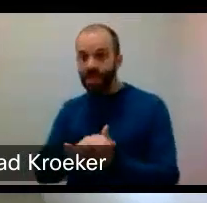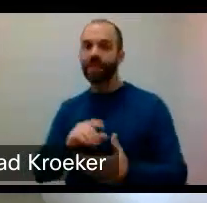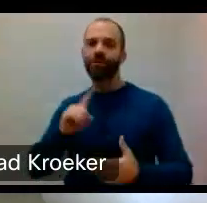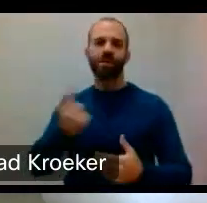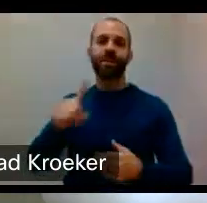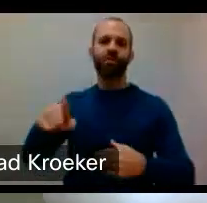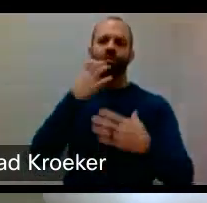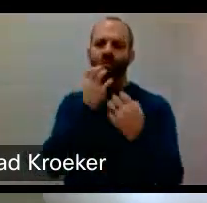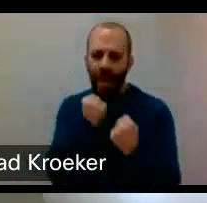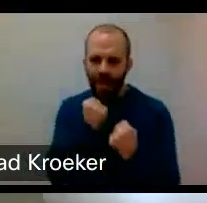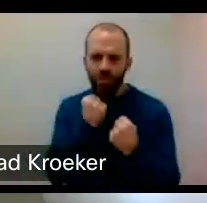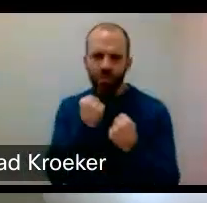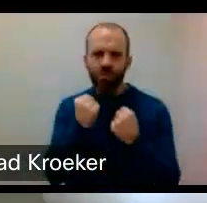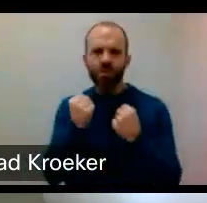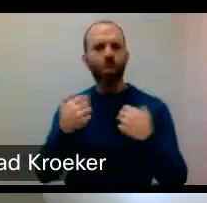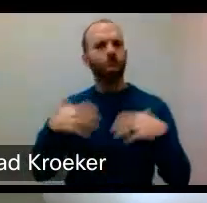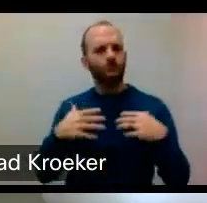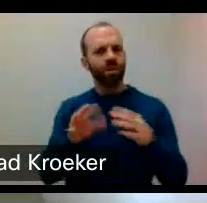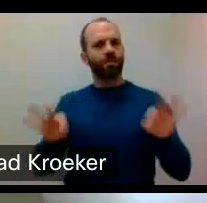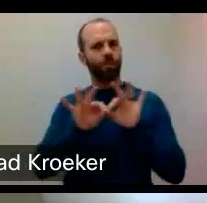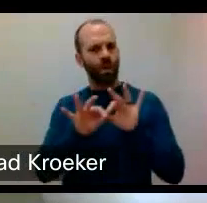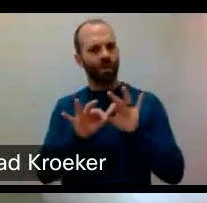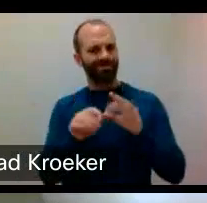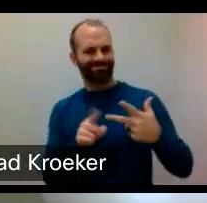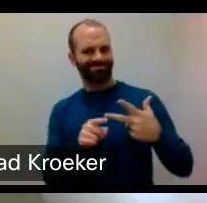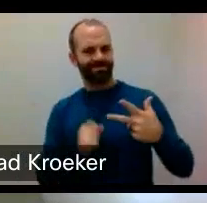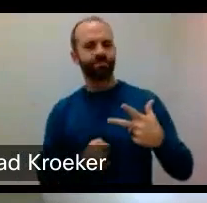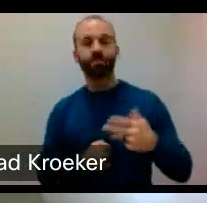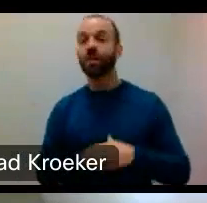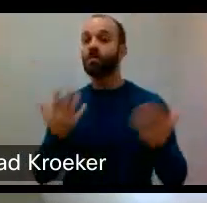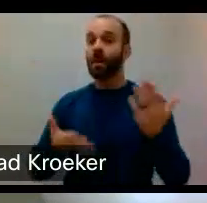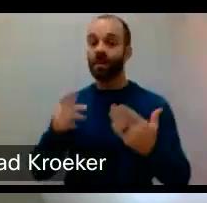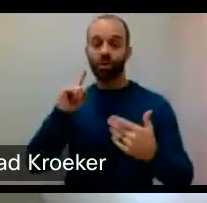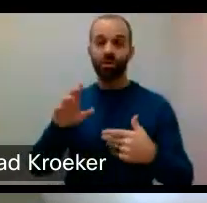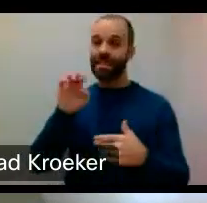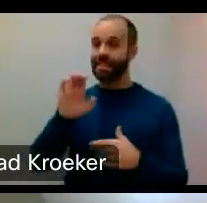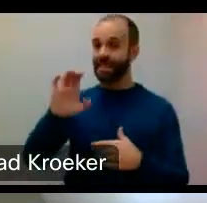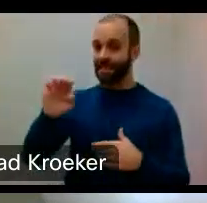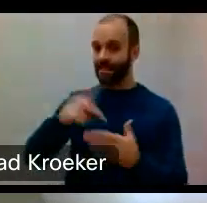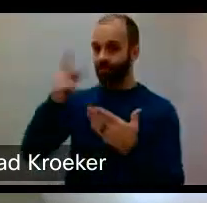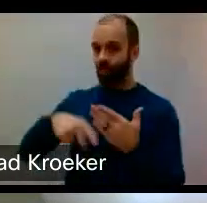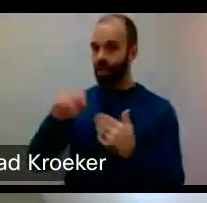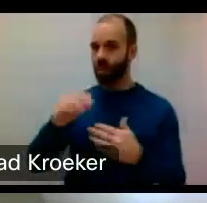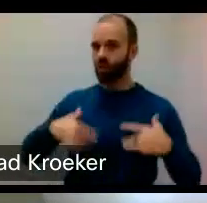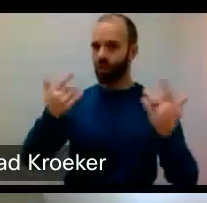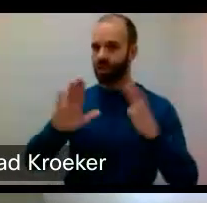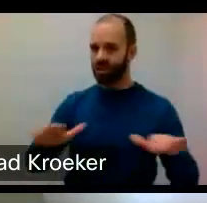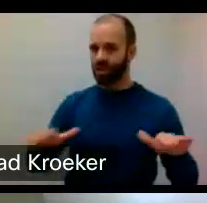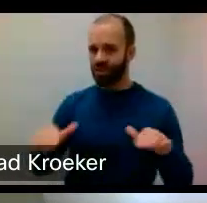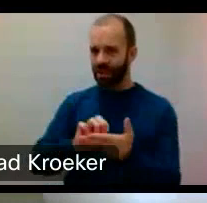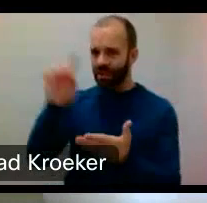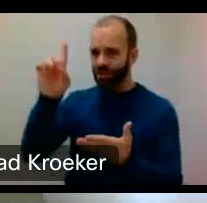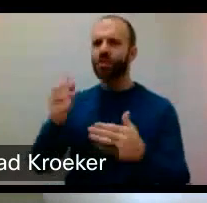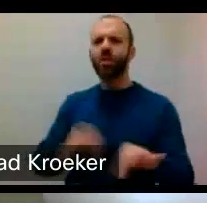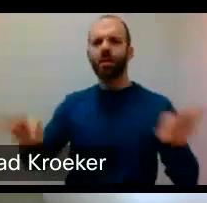think is important. So for example, maybe you're in the early childhood education program and you have learned the importance of play